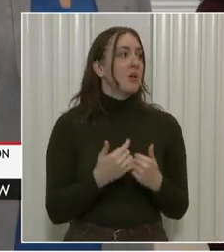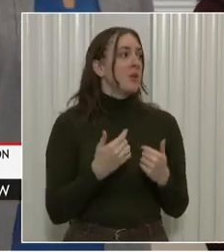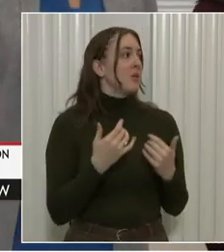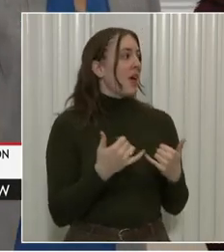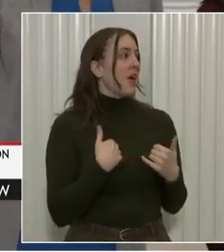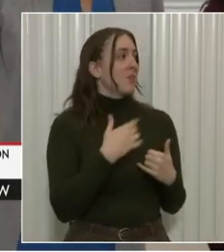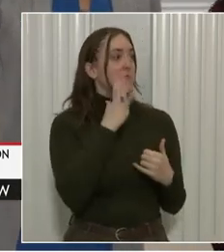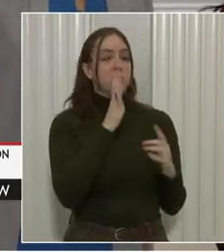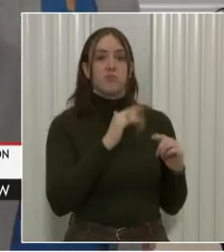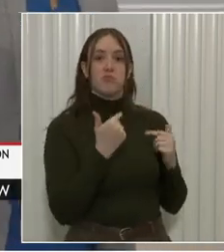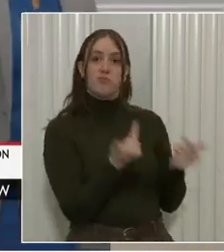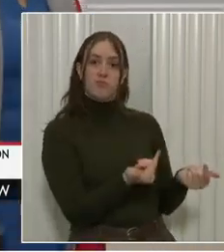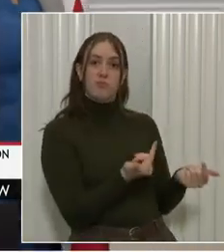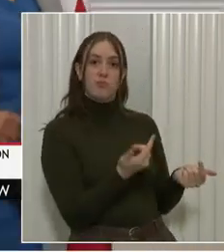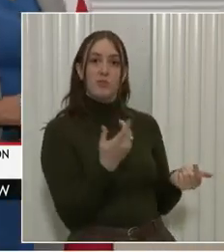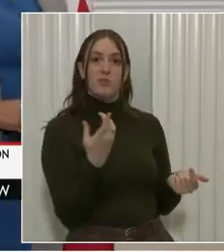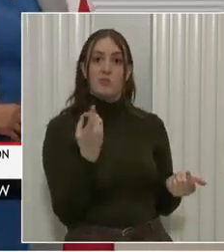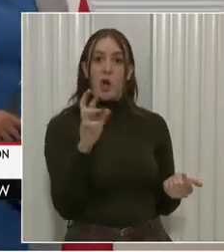brief words.